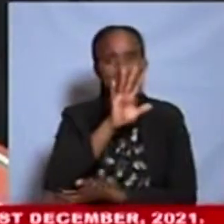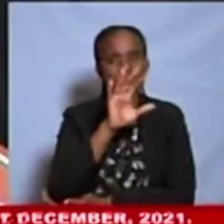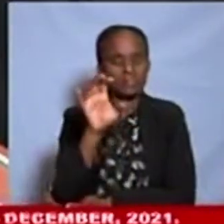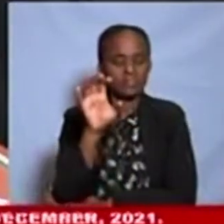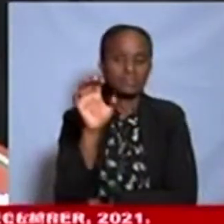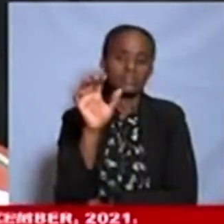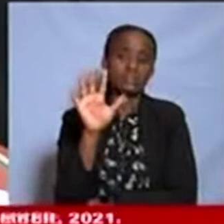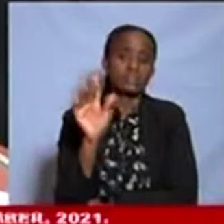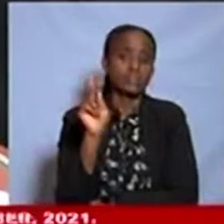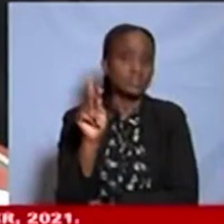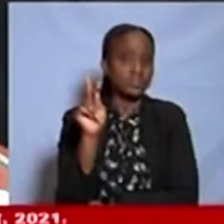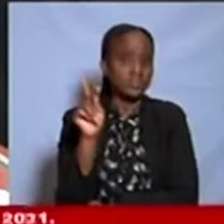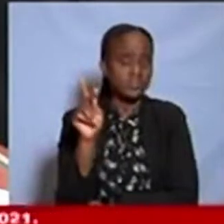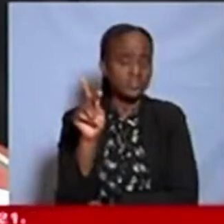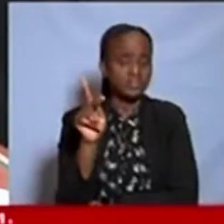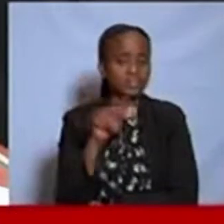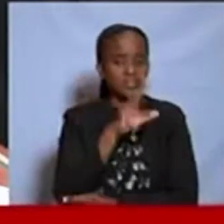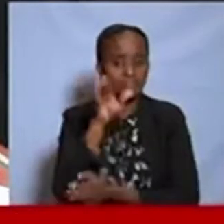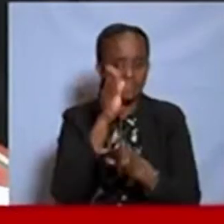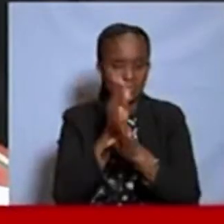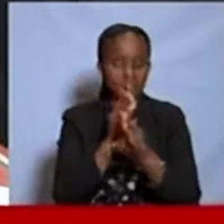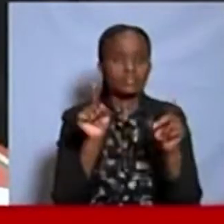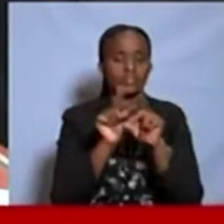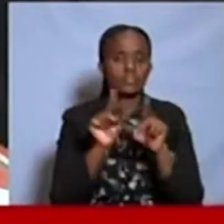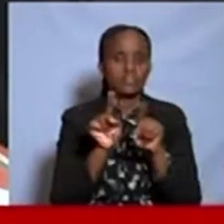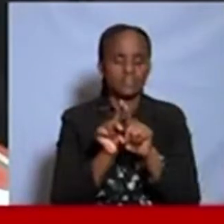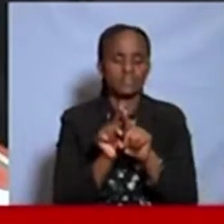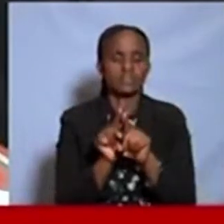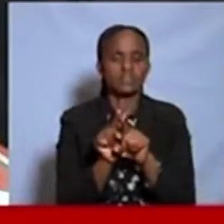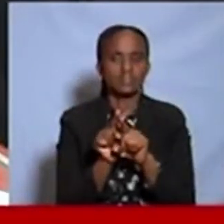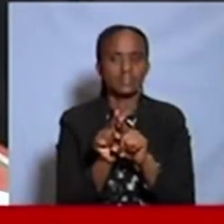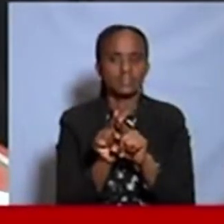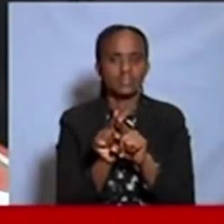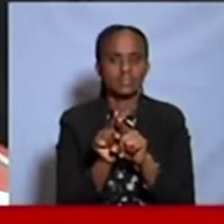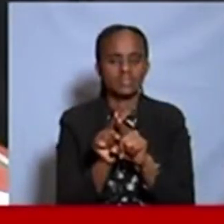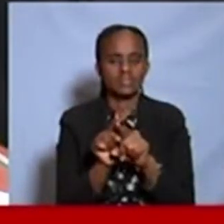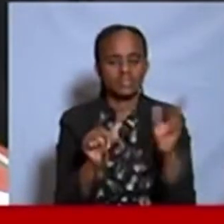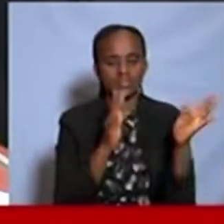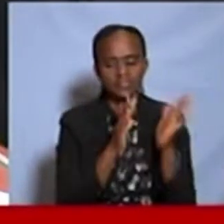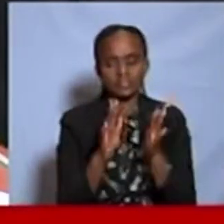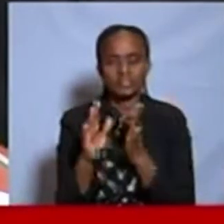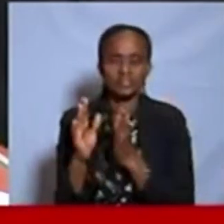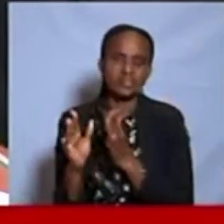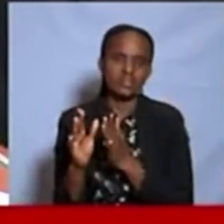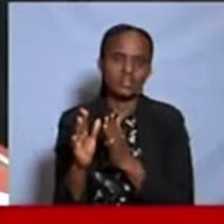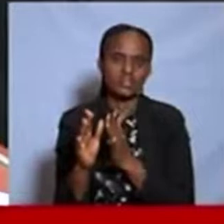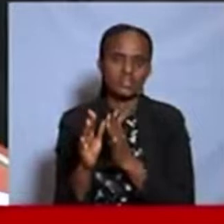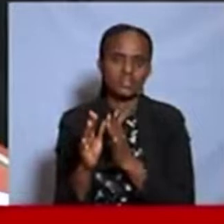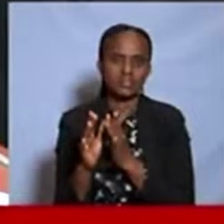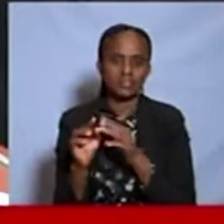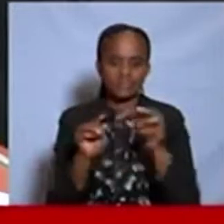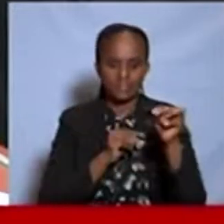51,500 kwacha towards the same liquidations. Remedial